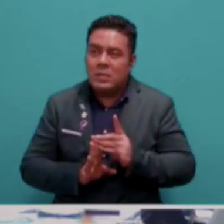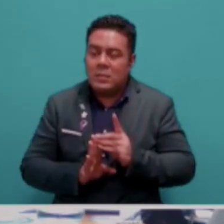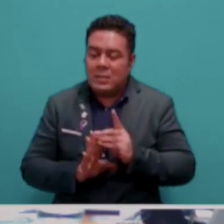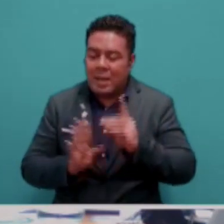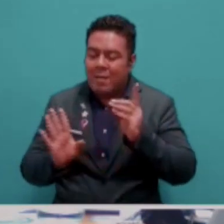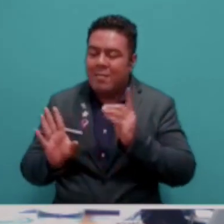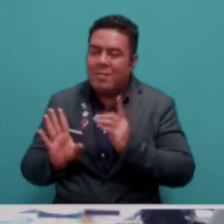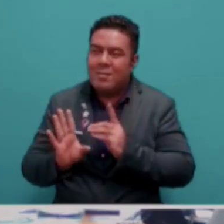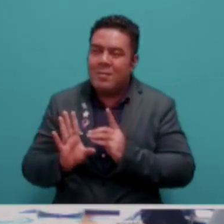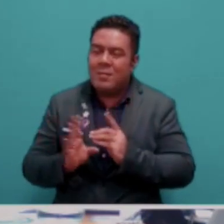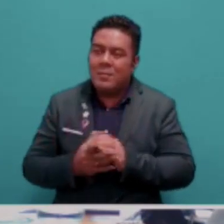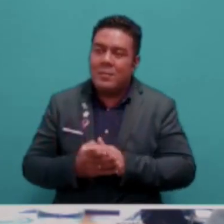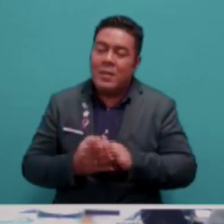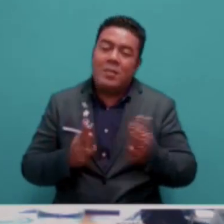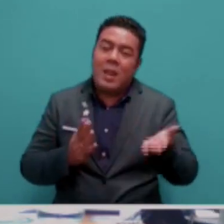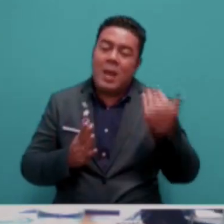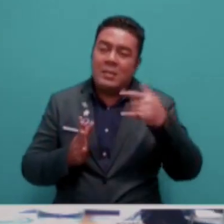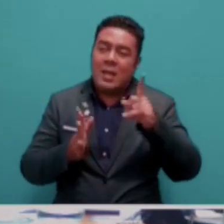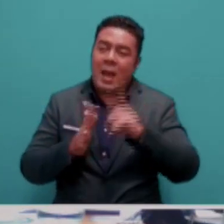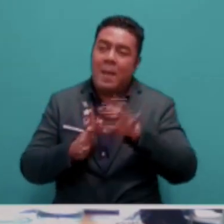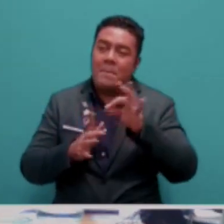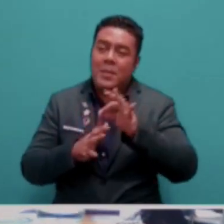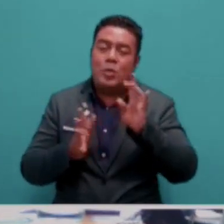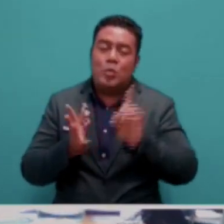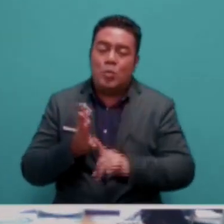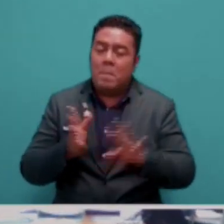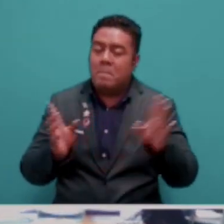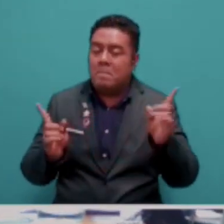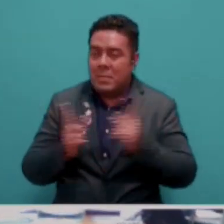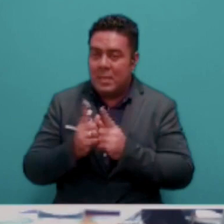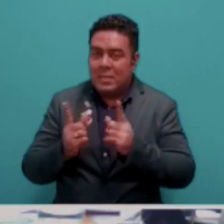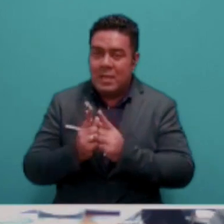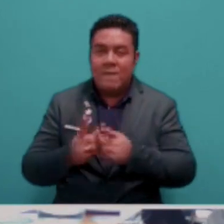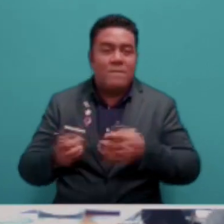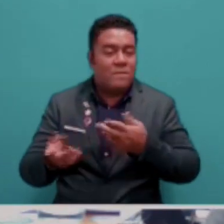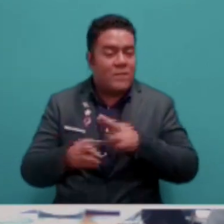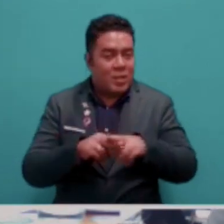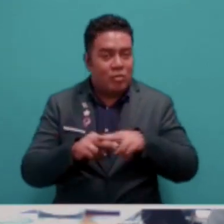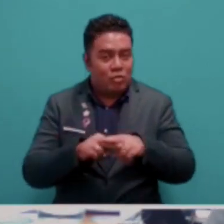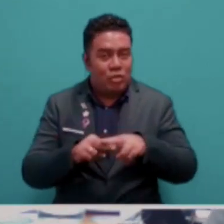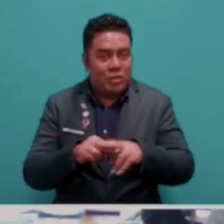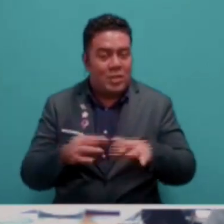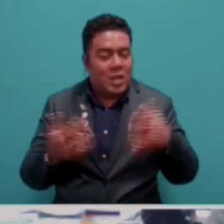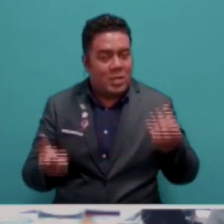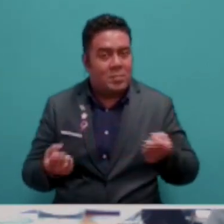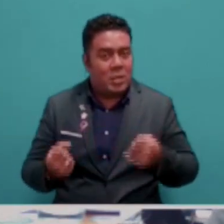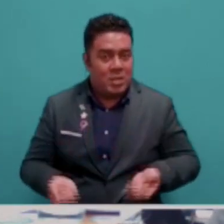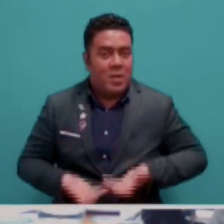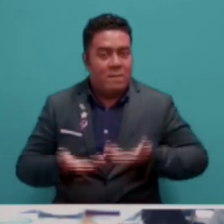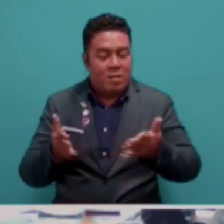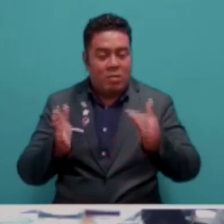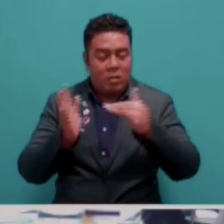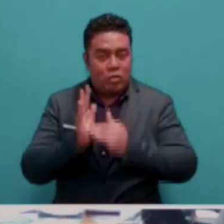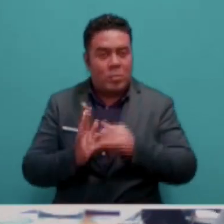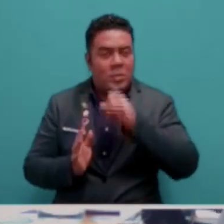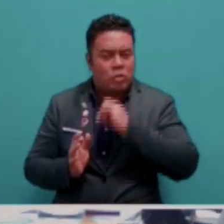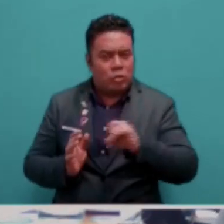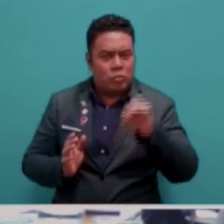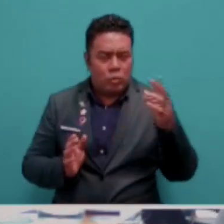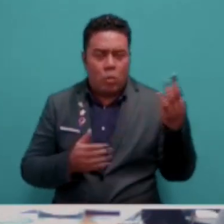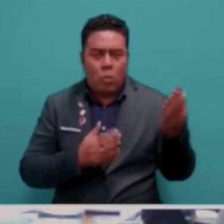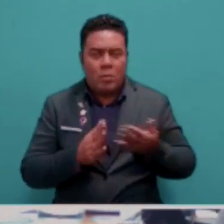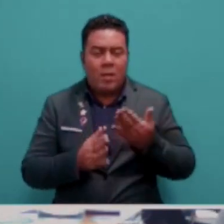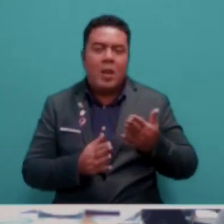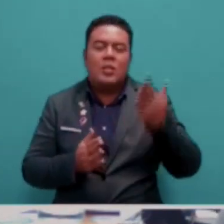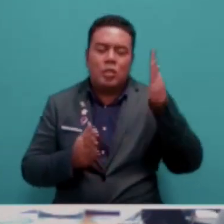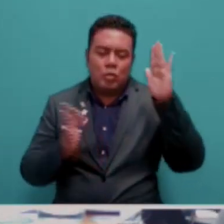Mr. Speaker, sir, in the last IPU meeting, Fiji has been given the chairmanship of smaller